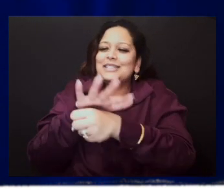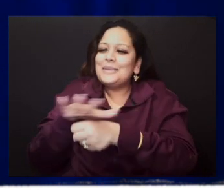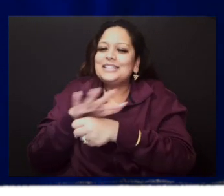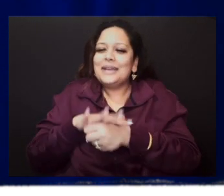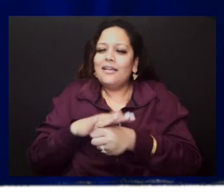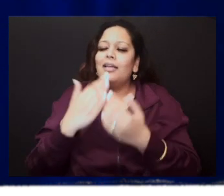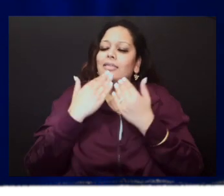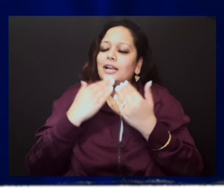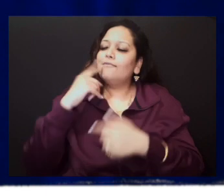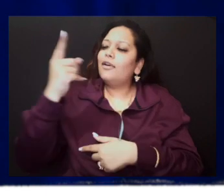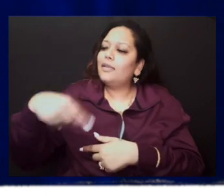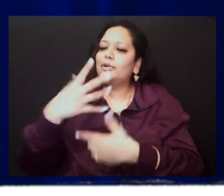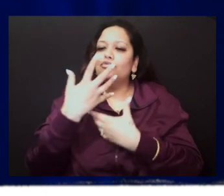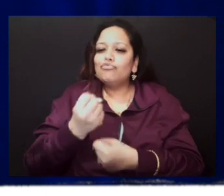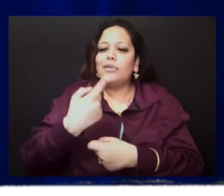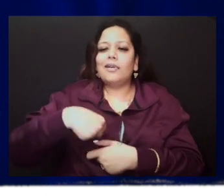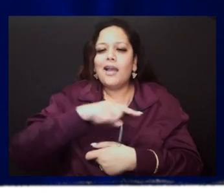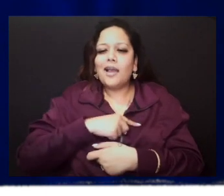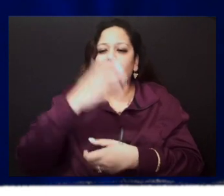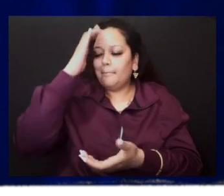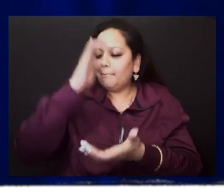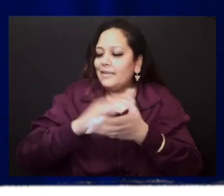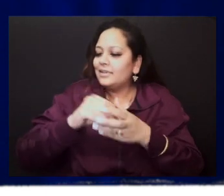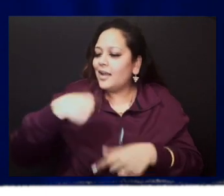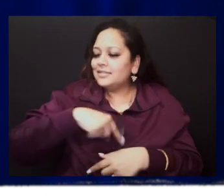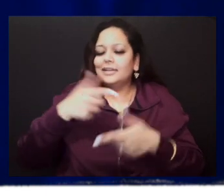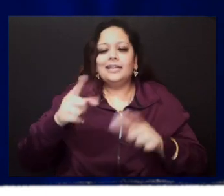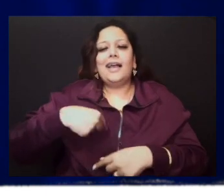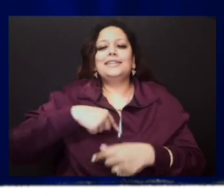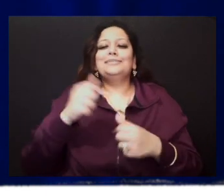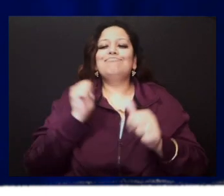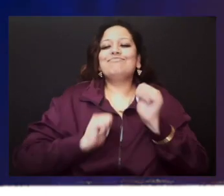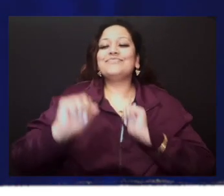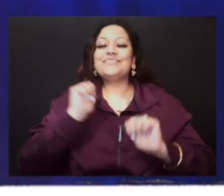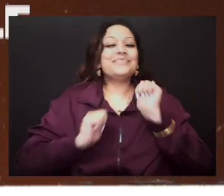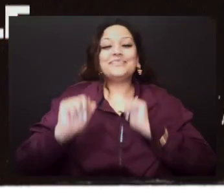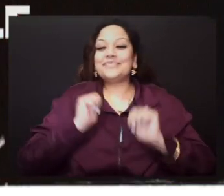thank them for trusting us, for believing in us, and for letting us play.